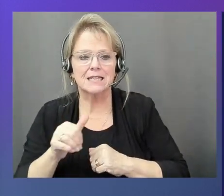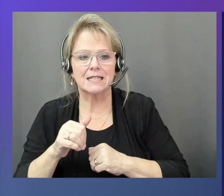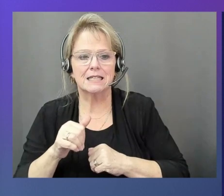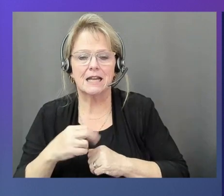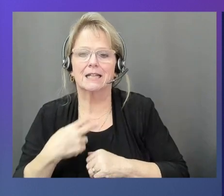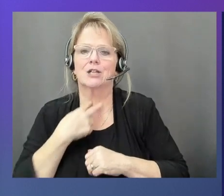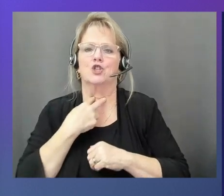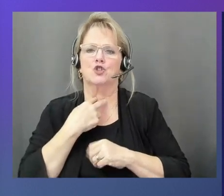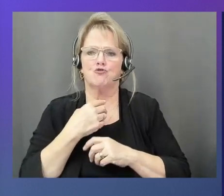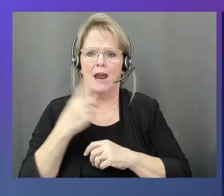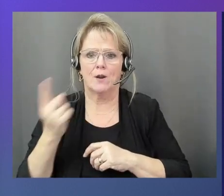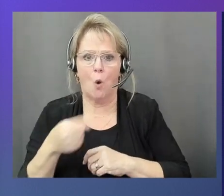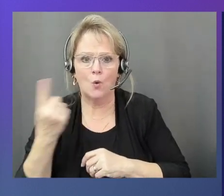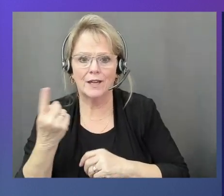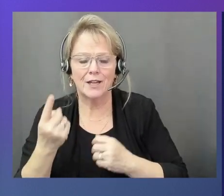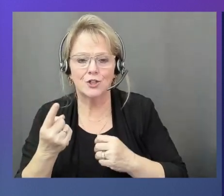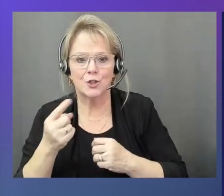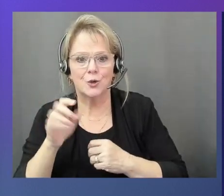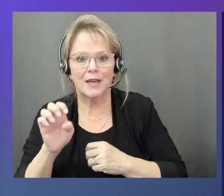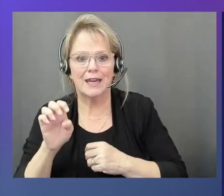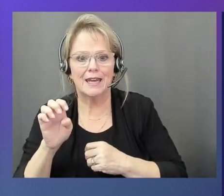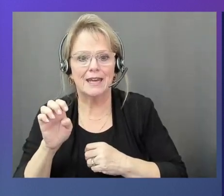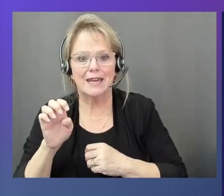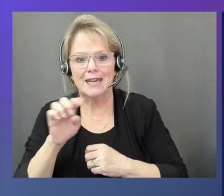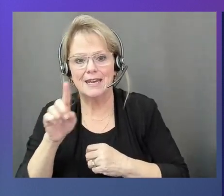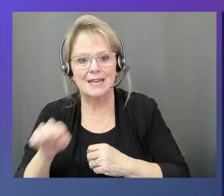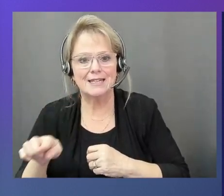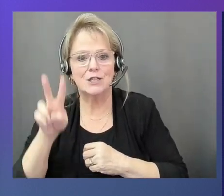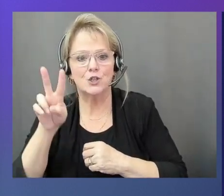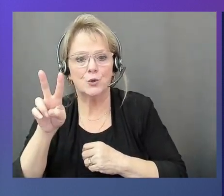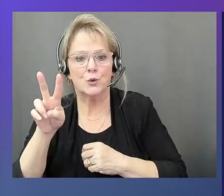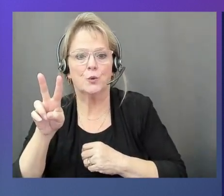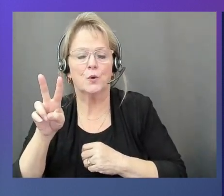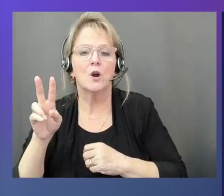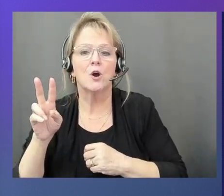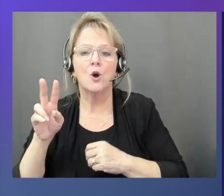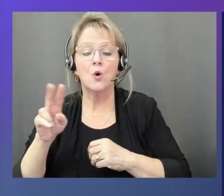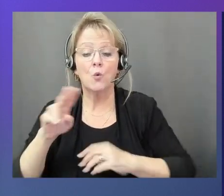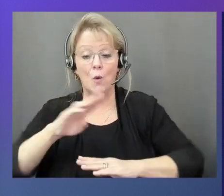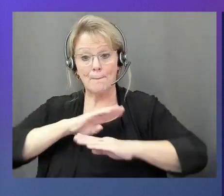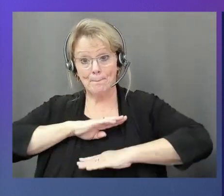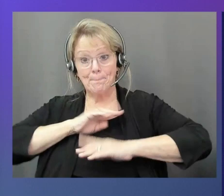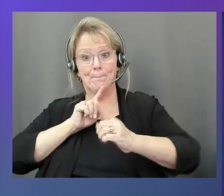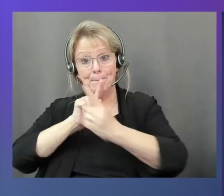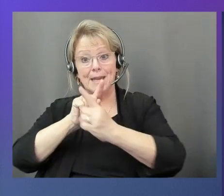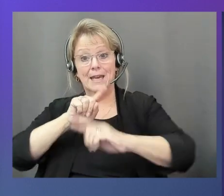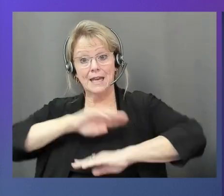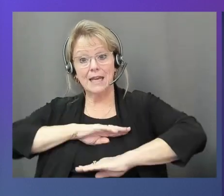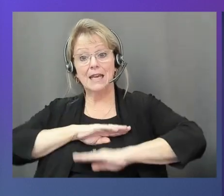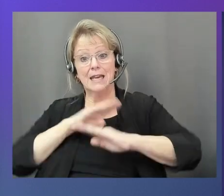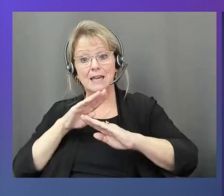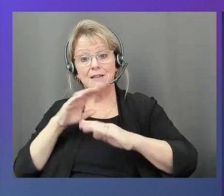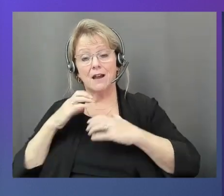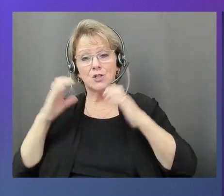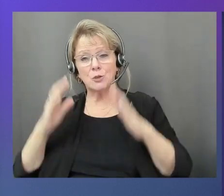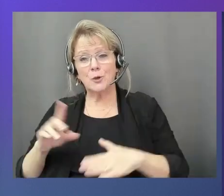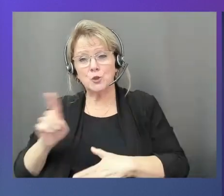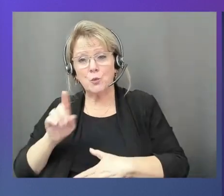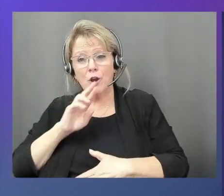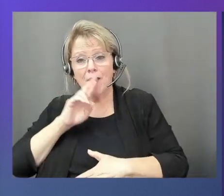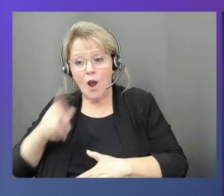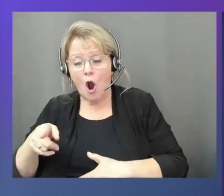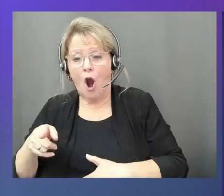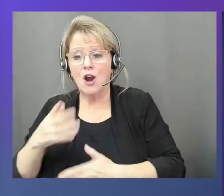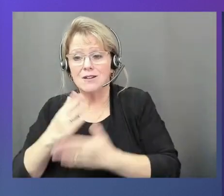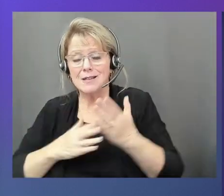to EC2. So we meet customers where they are. So we have customers with very complex requirements. You know, some